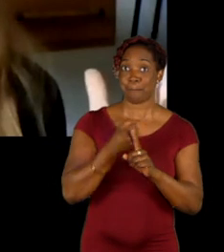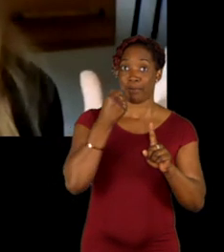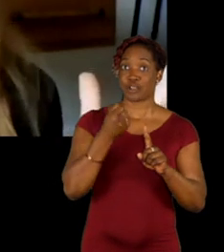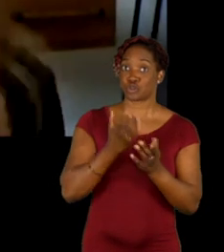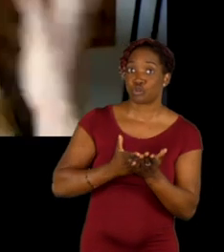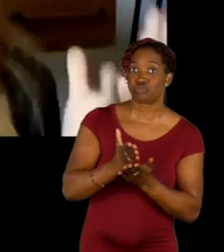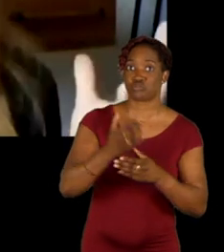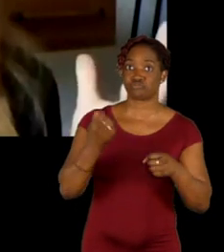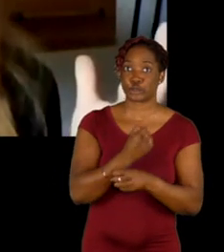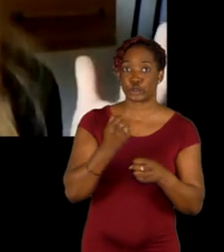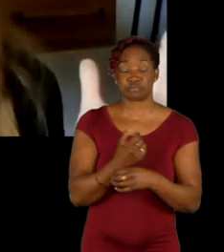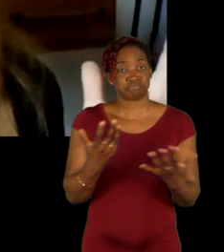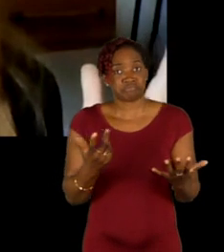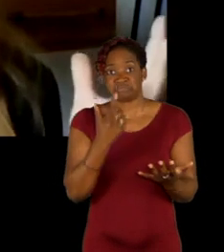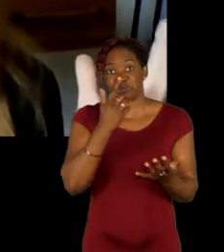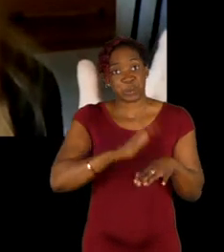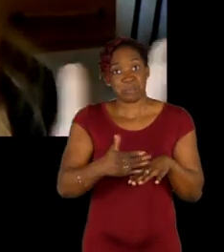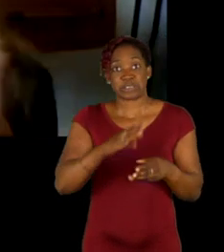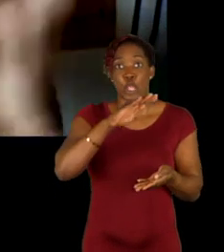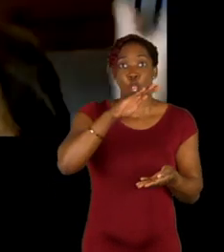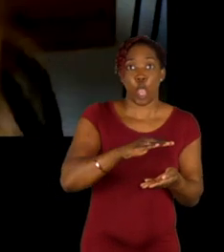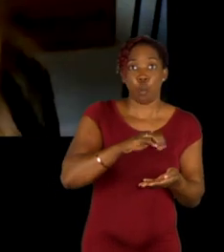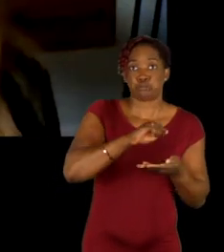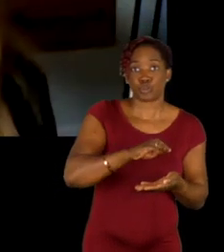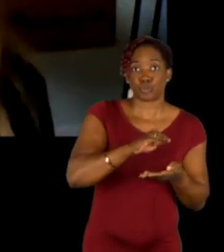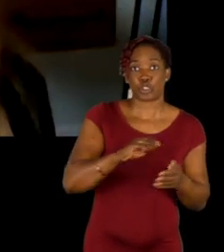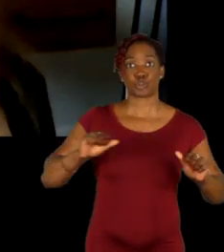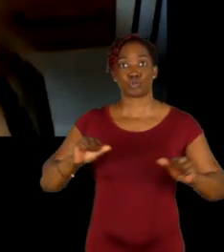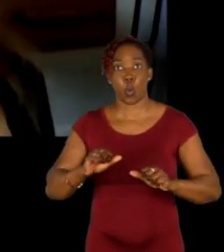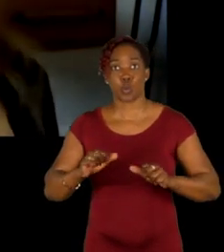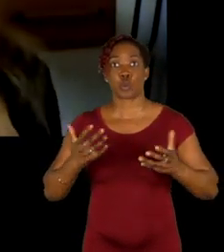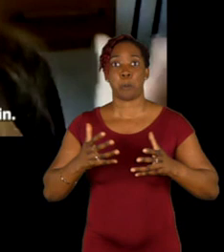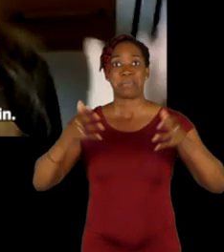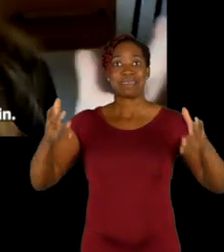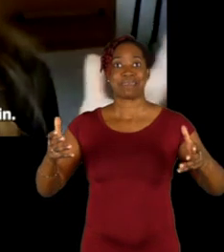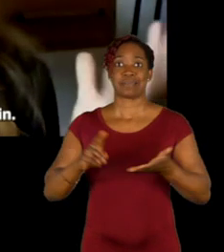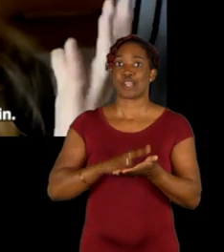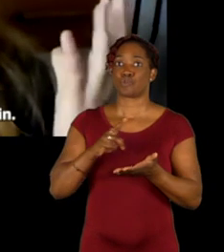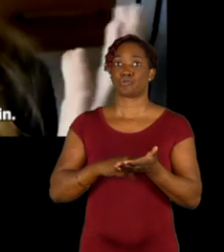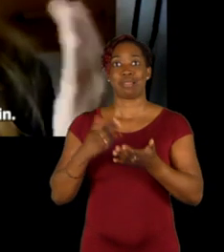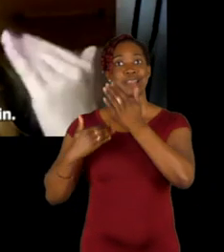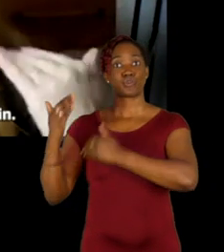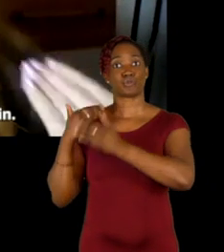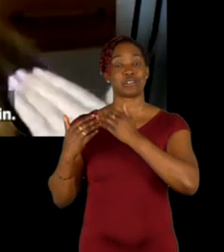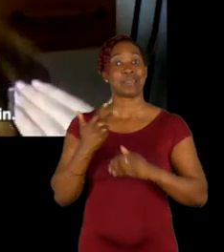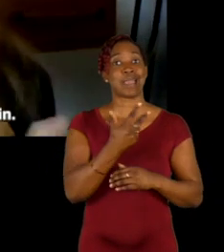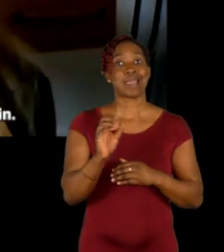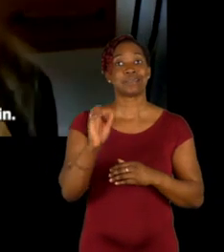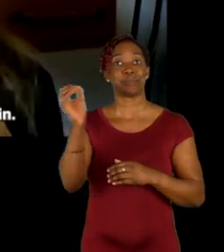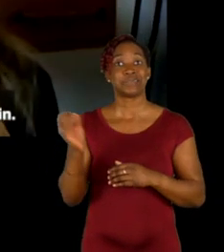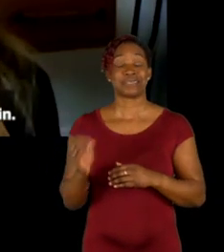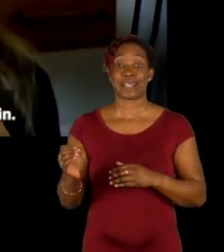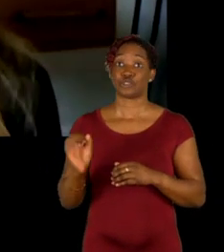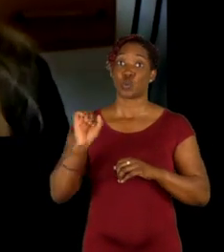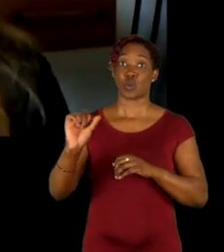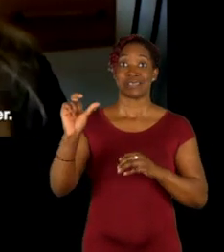production, whether it's a low budget production, a short, or a big natural history show, about 80% of your carbon footprint will come from the